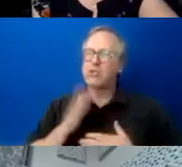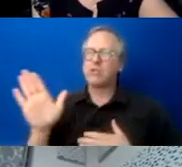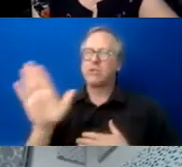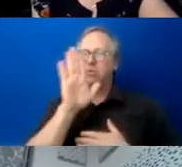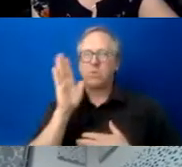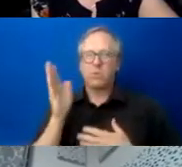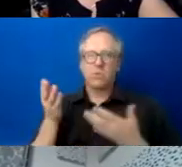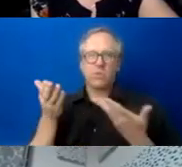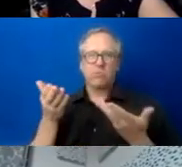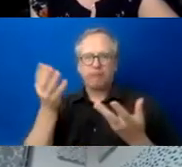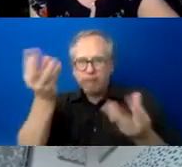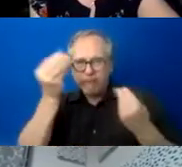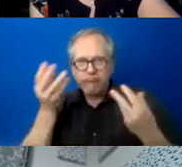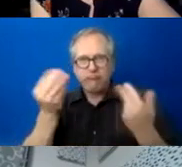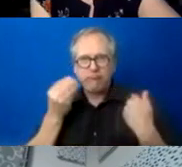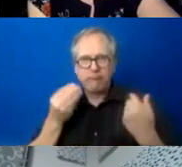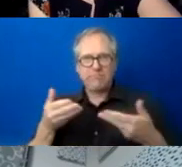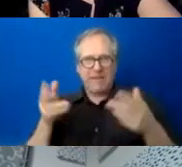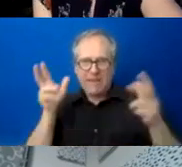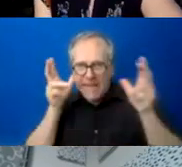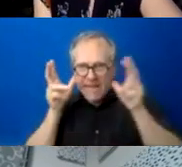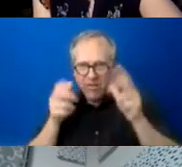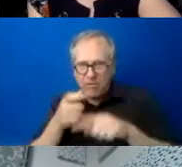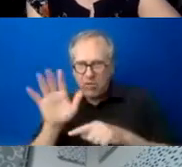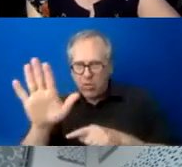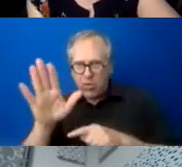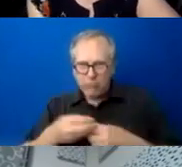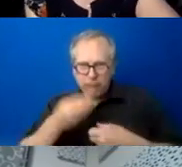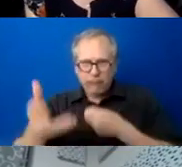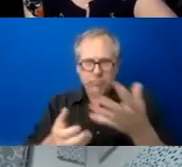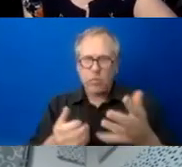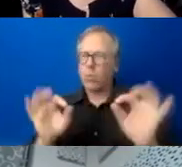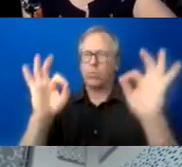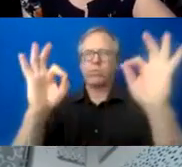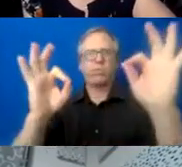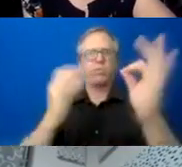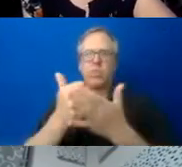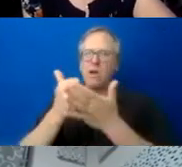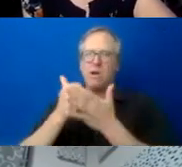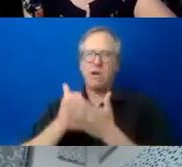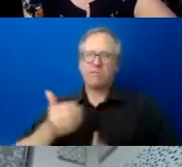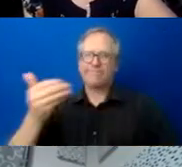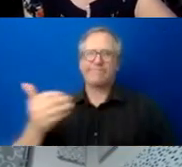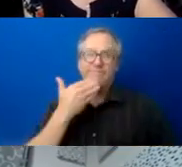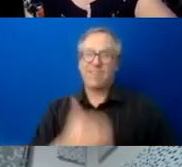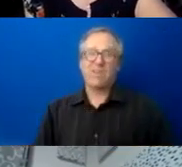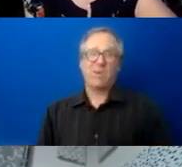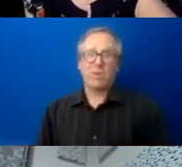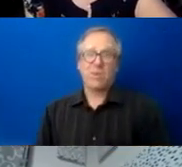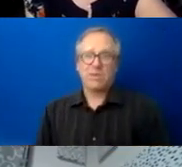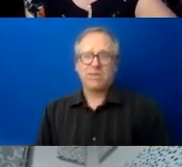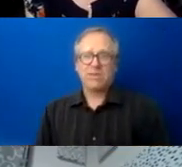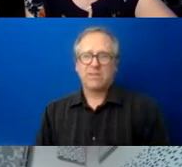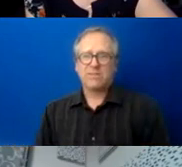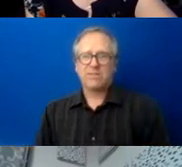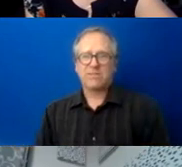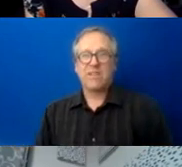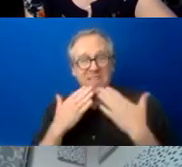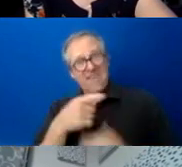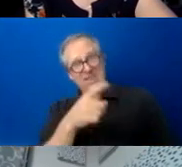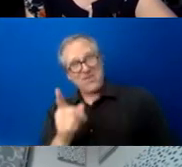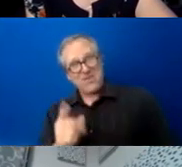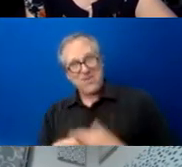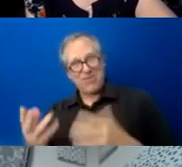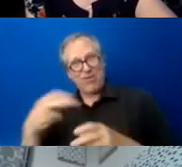forum, and hearing from you personally has been super helpful. So thank you. Thank you guys. Thank you